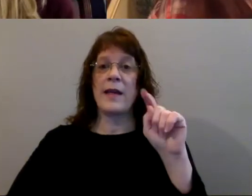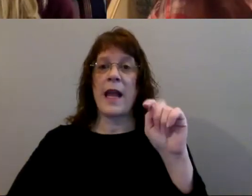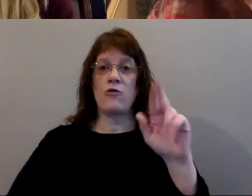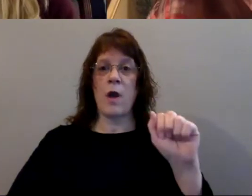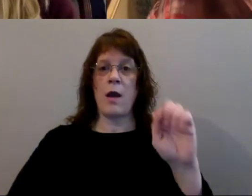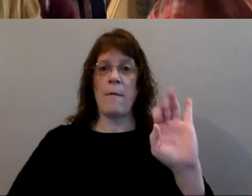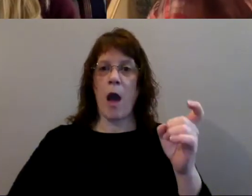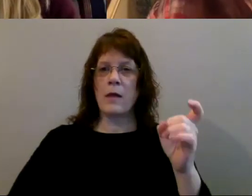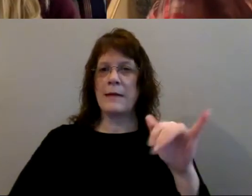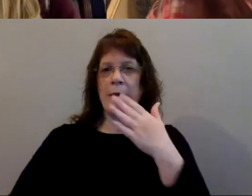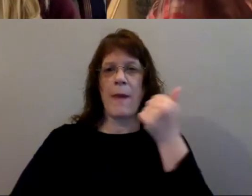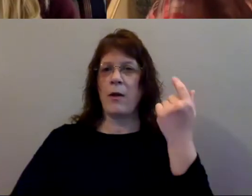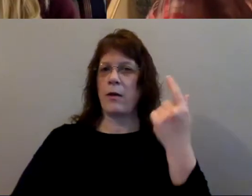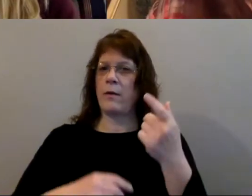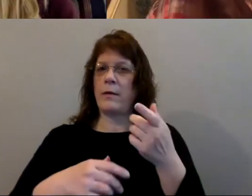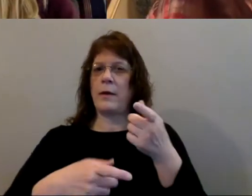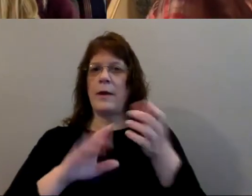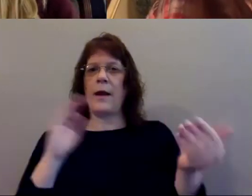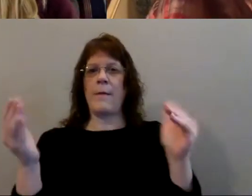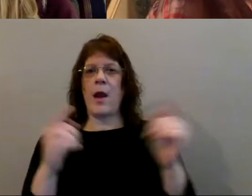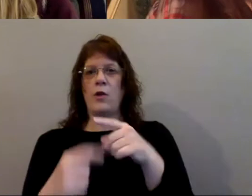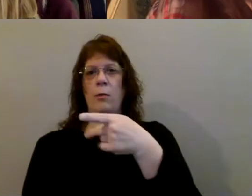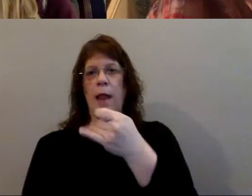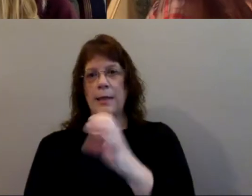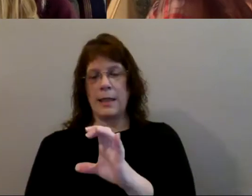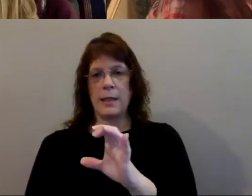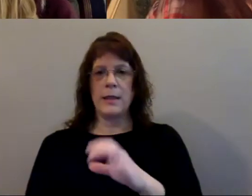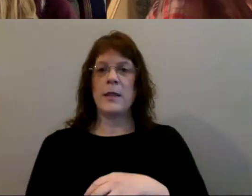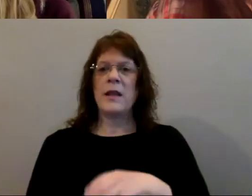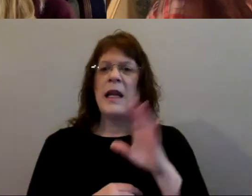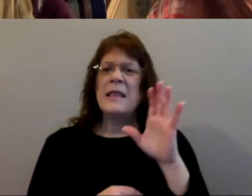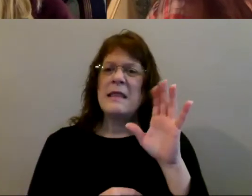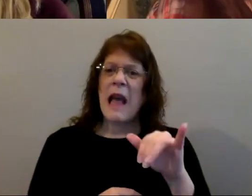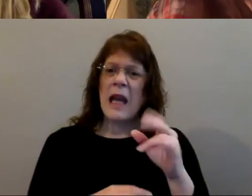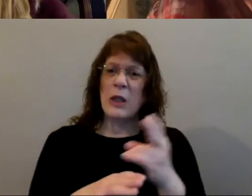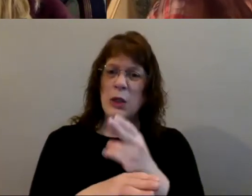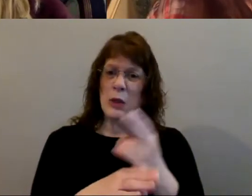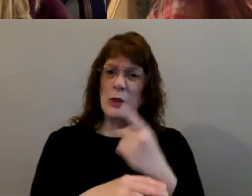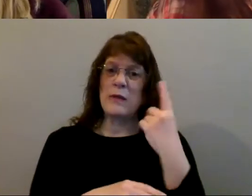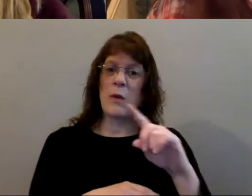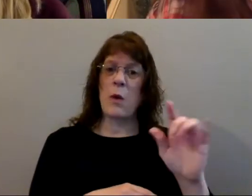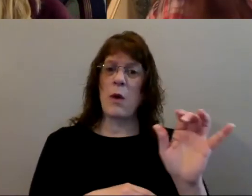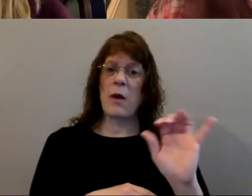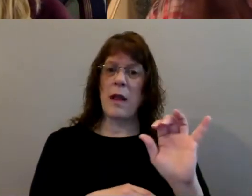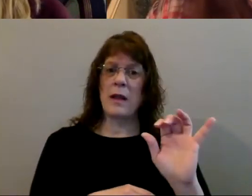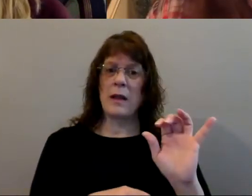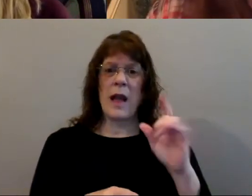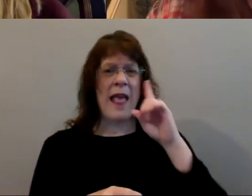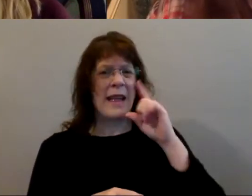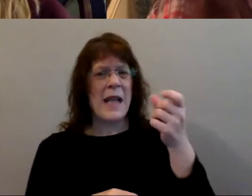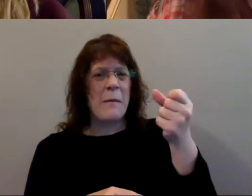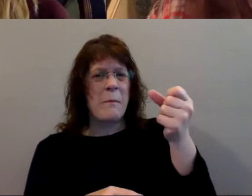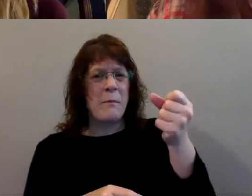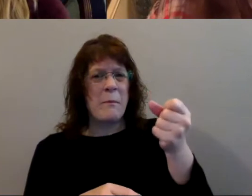to plastic. Uh, Tetra boxes, are those used for like, I think it's like milk cartons.